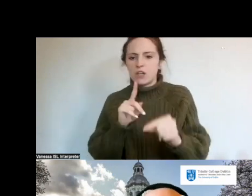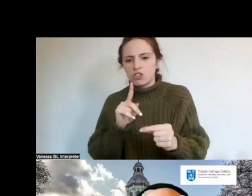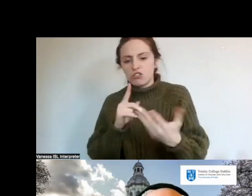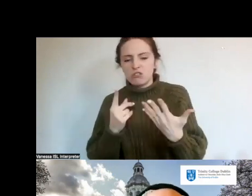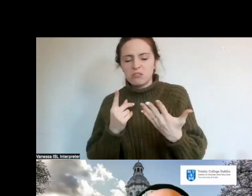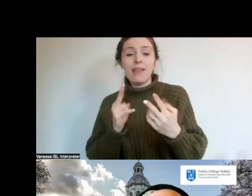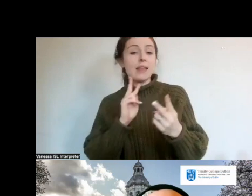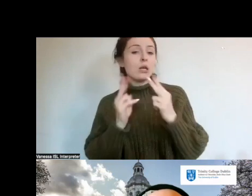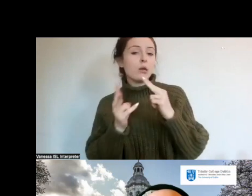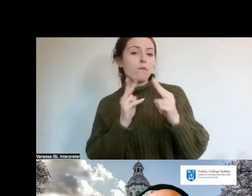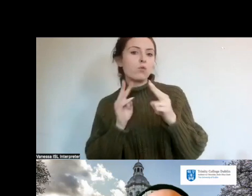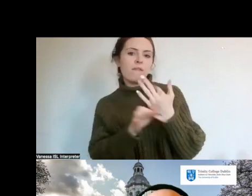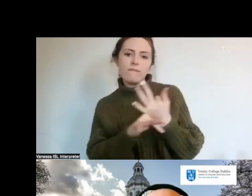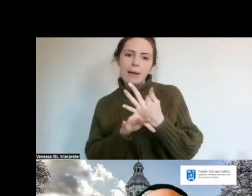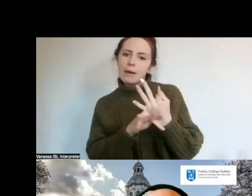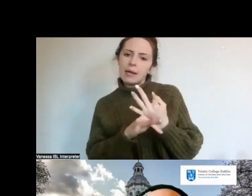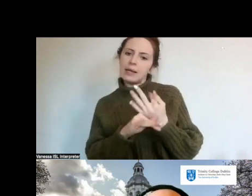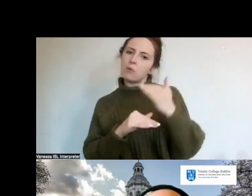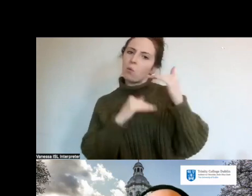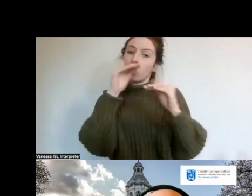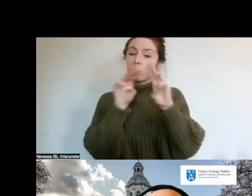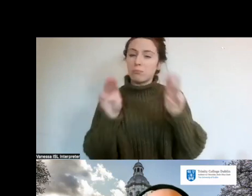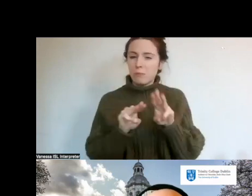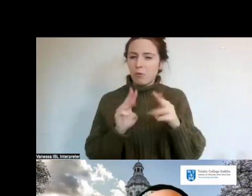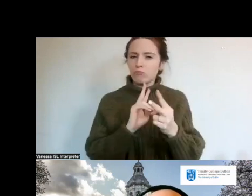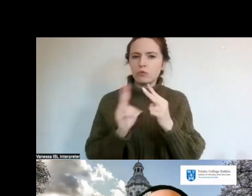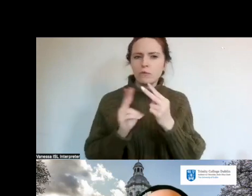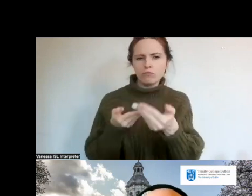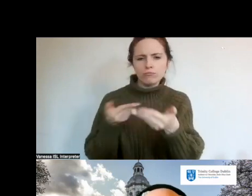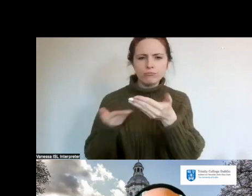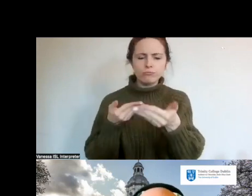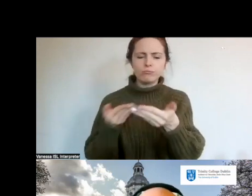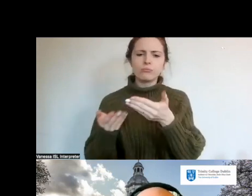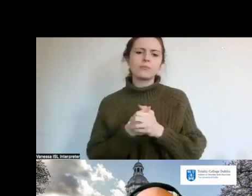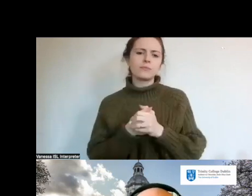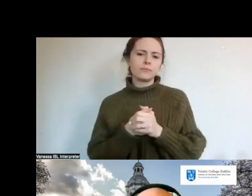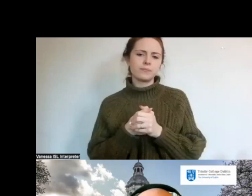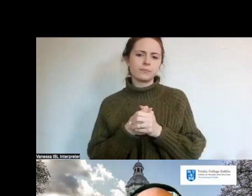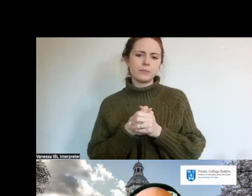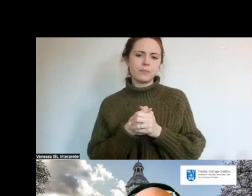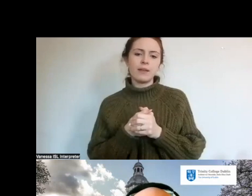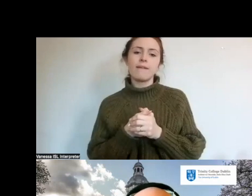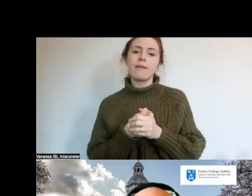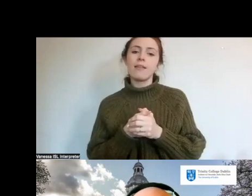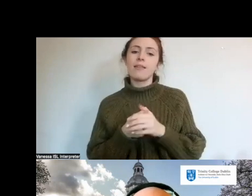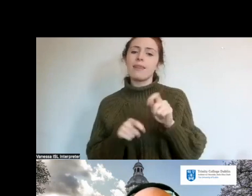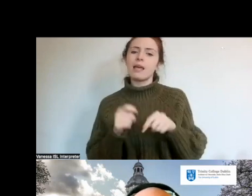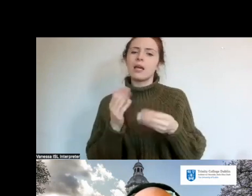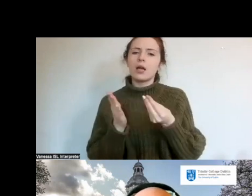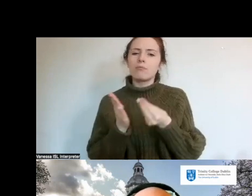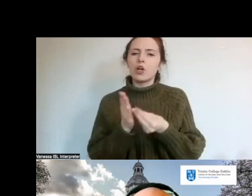family and older people. And we also followed up with a cost analysis type survey,